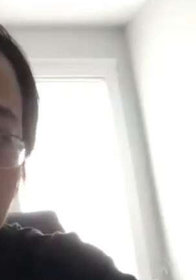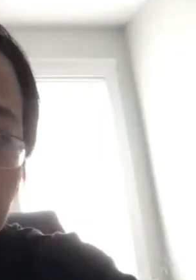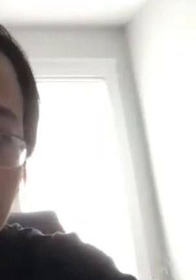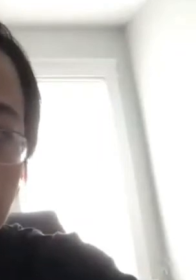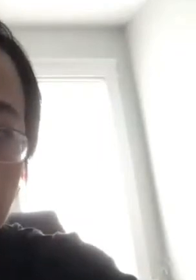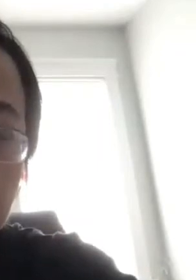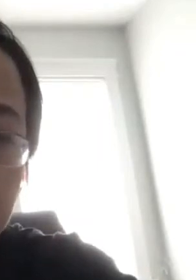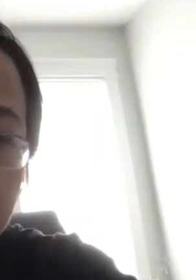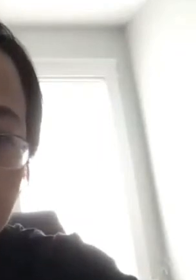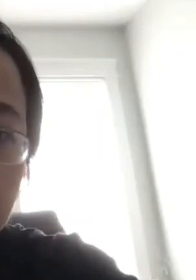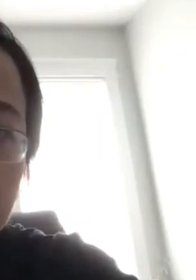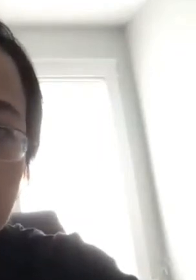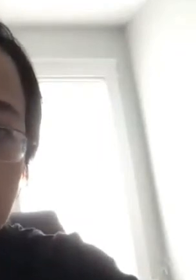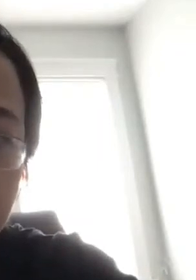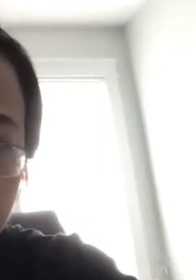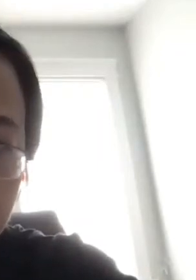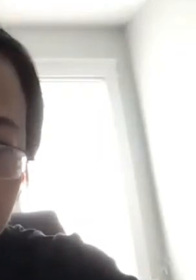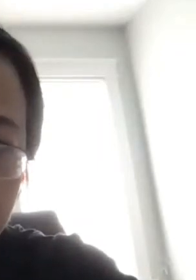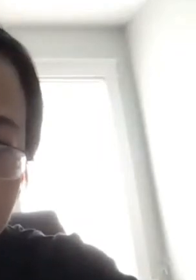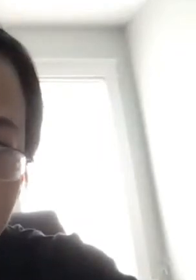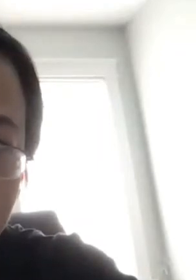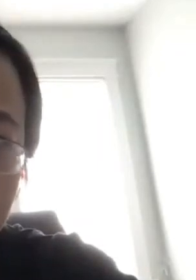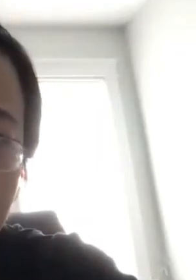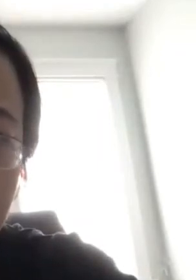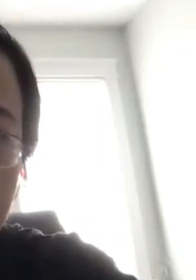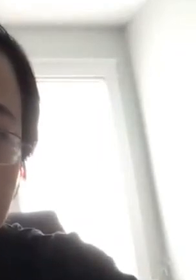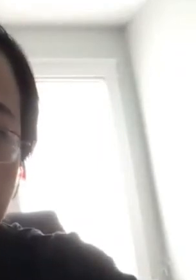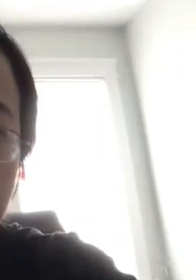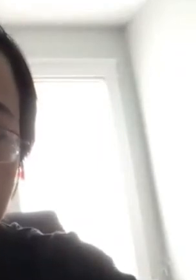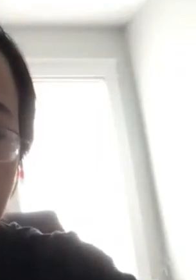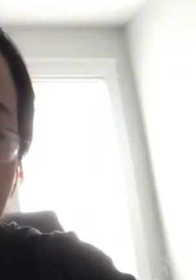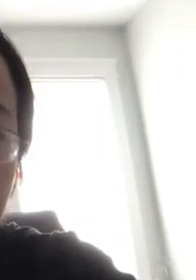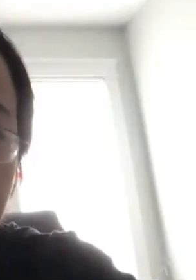multiple subscale measures for